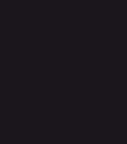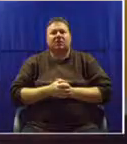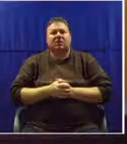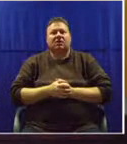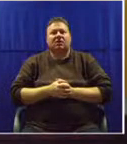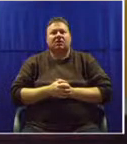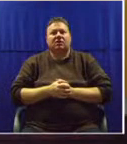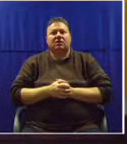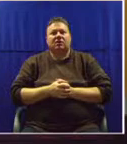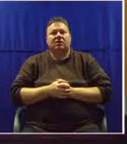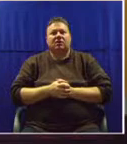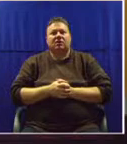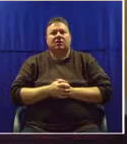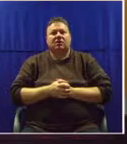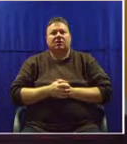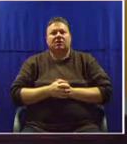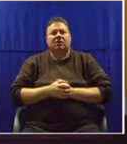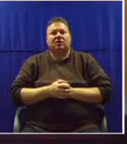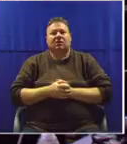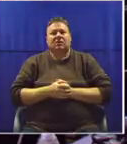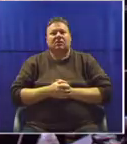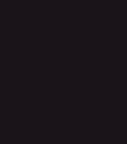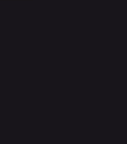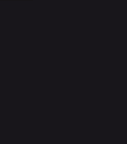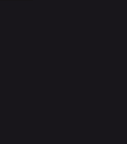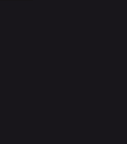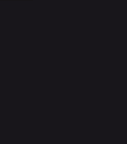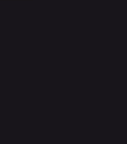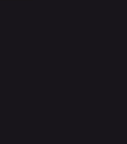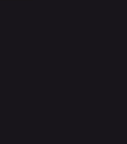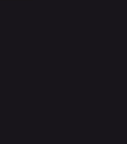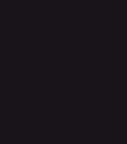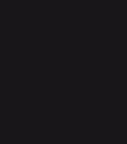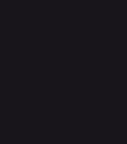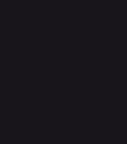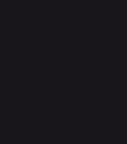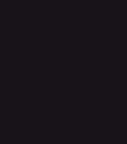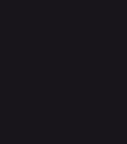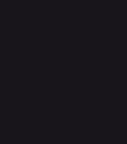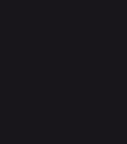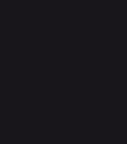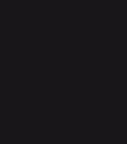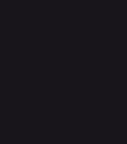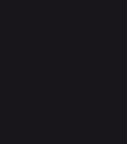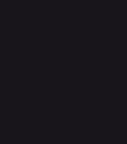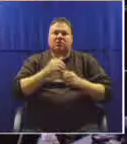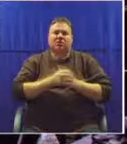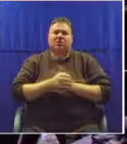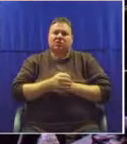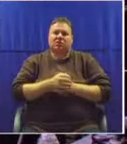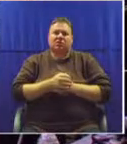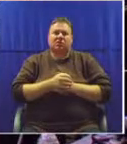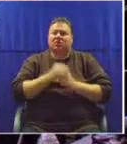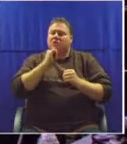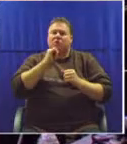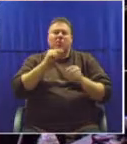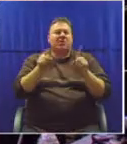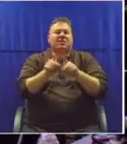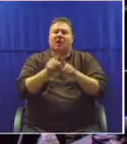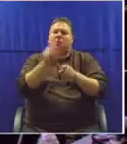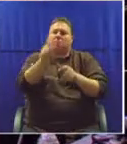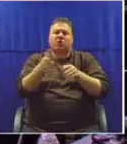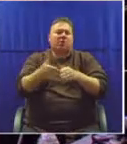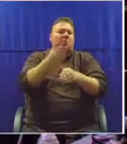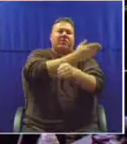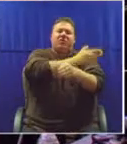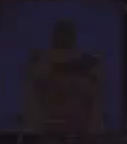Honorable Mkhalipi. No, just give us a chance, Speaker. Don't be like your predecessor, Madega. You